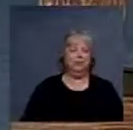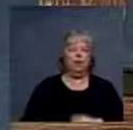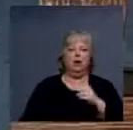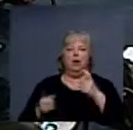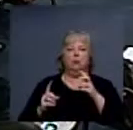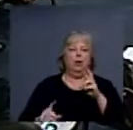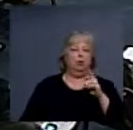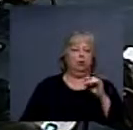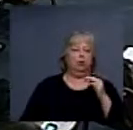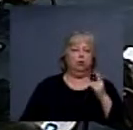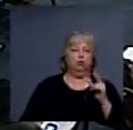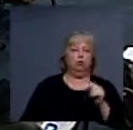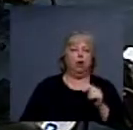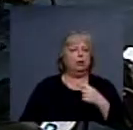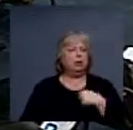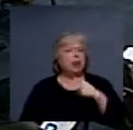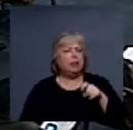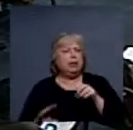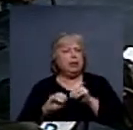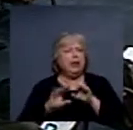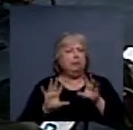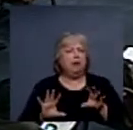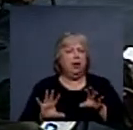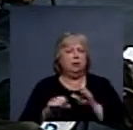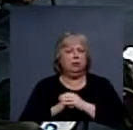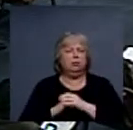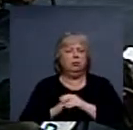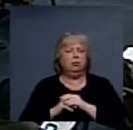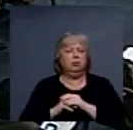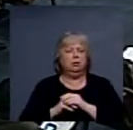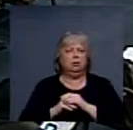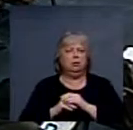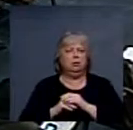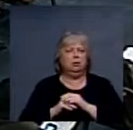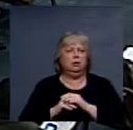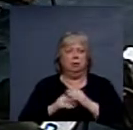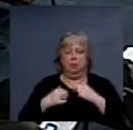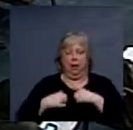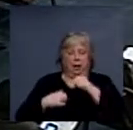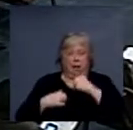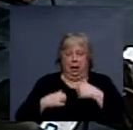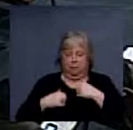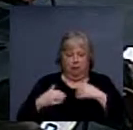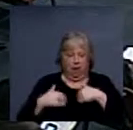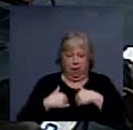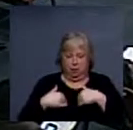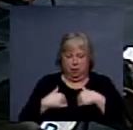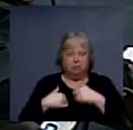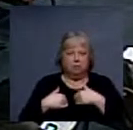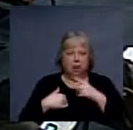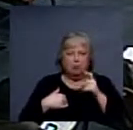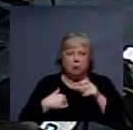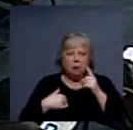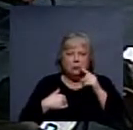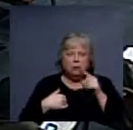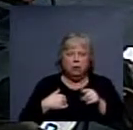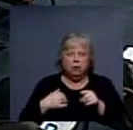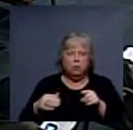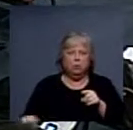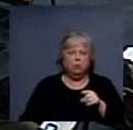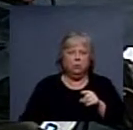Director Wright, you're recognized, please. I need clarification on something. Not having animals, my question for you